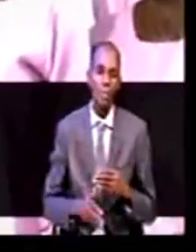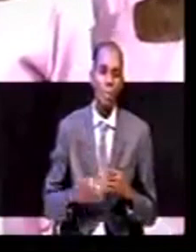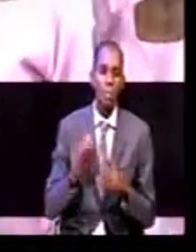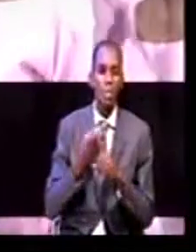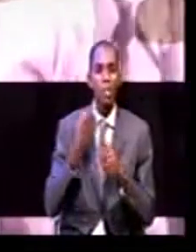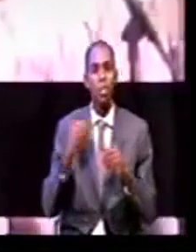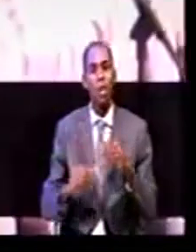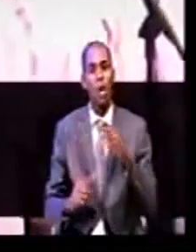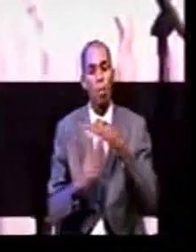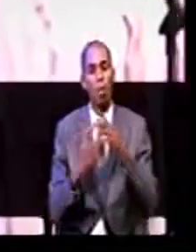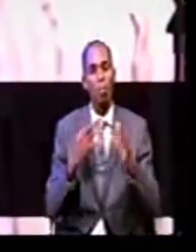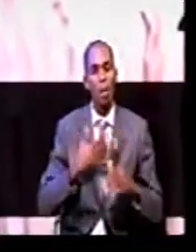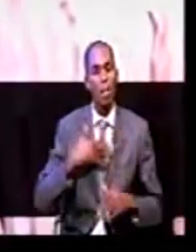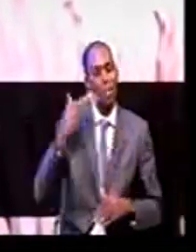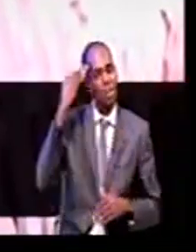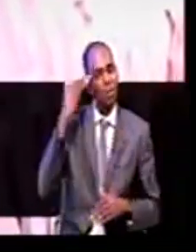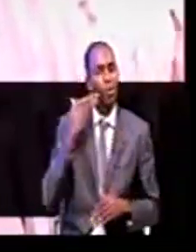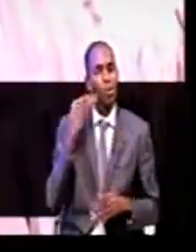healed, I am